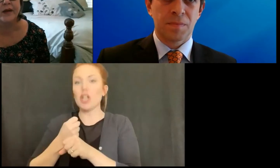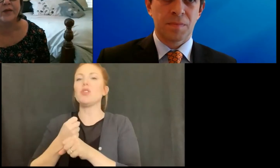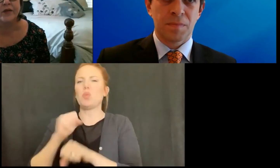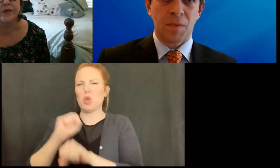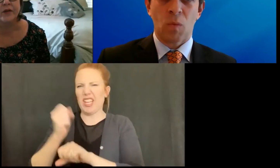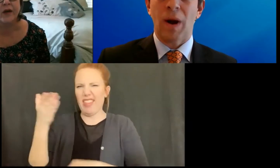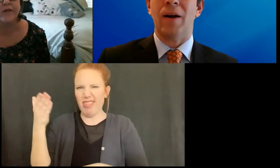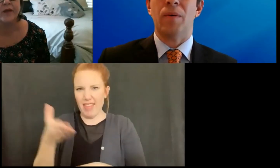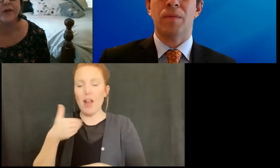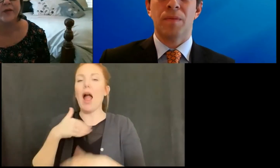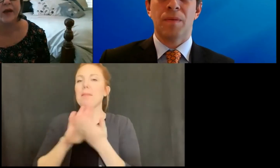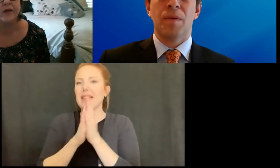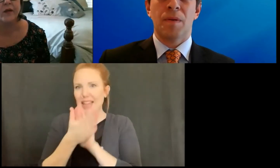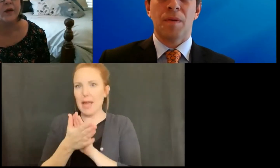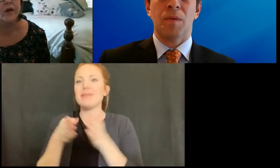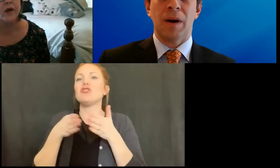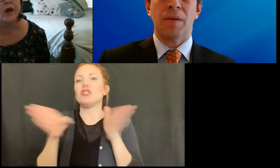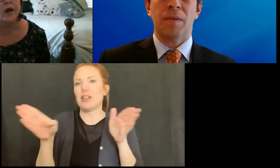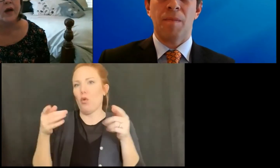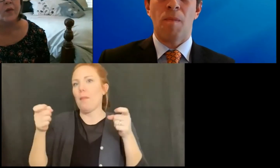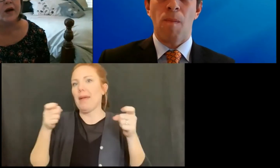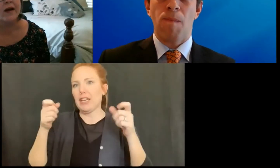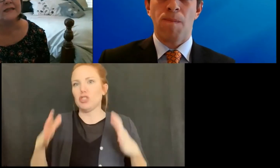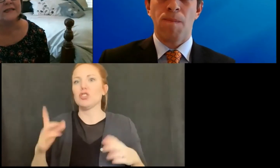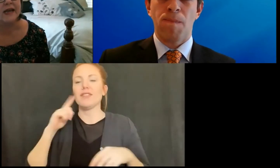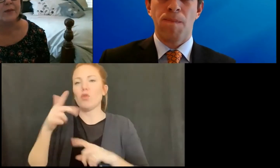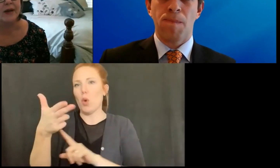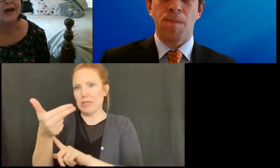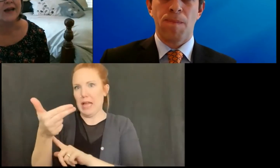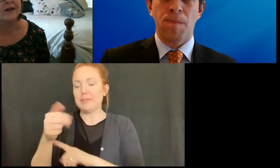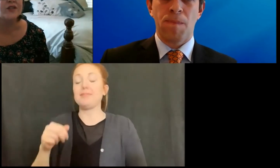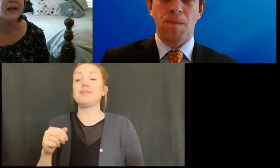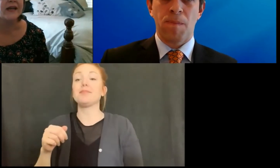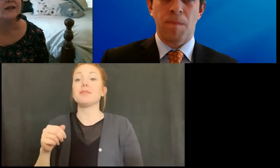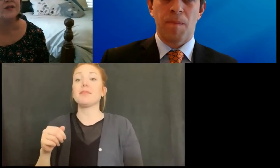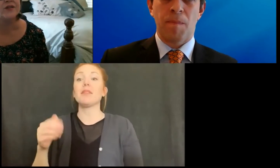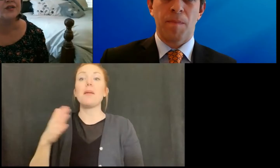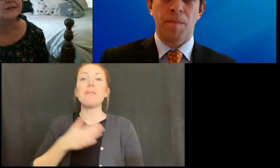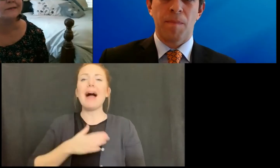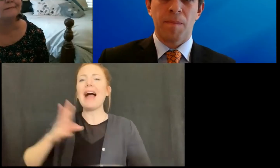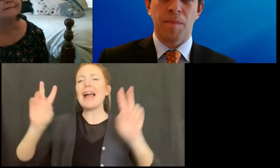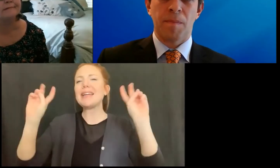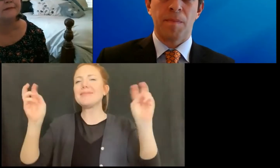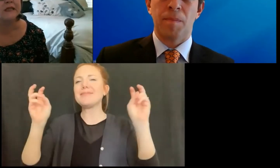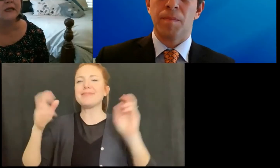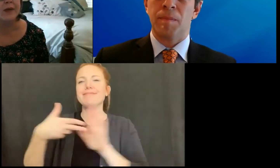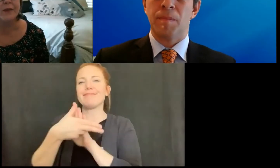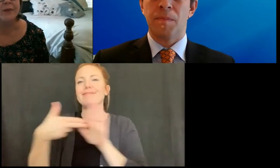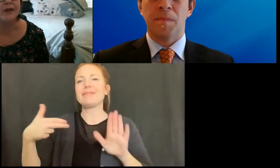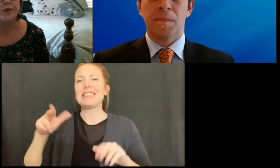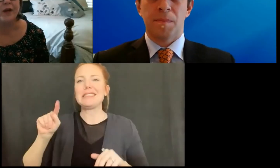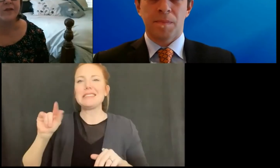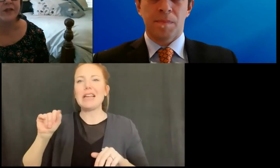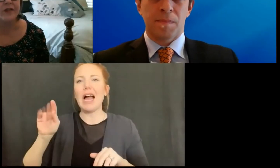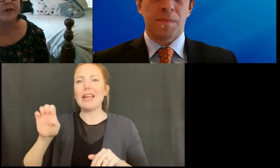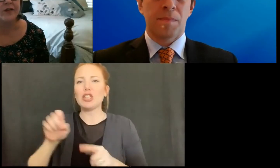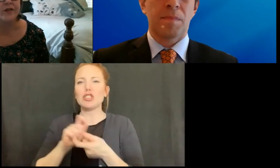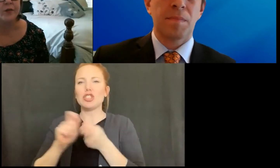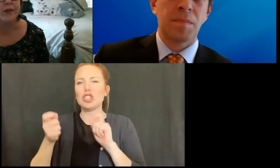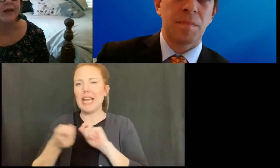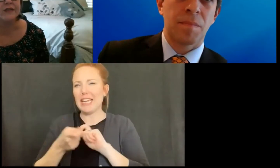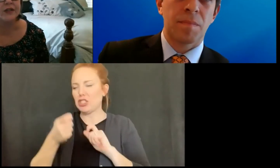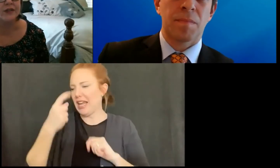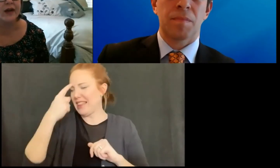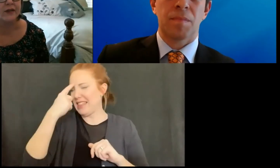general manager of the Wow. hotel. Wow. Where I stayed. My title changed maybe in my 25th year